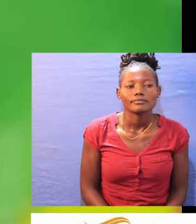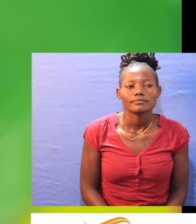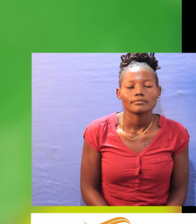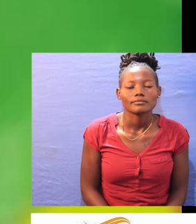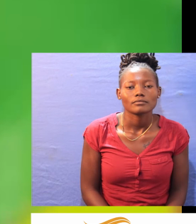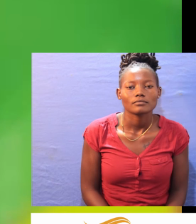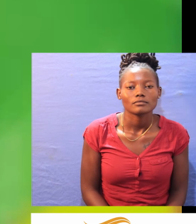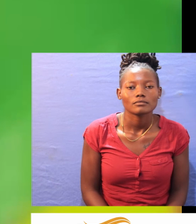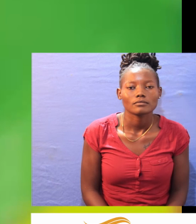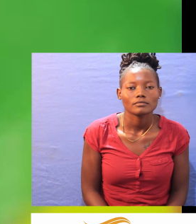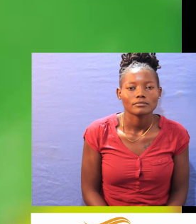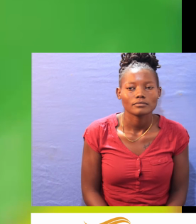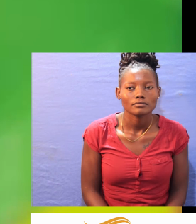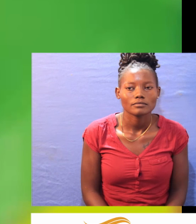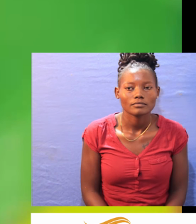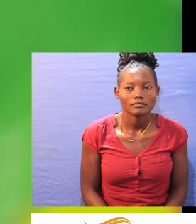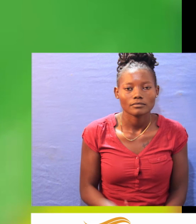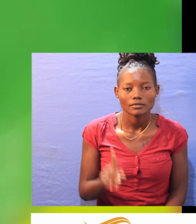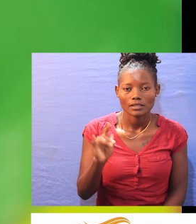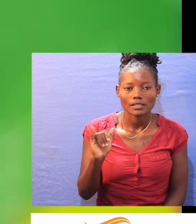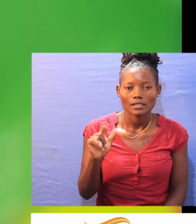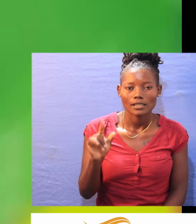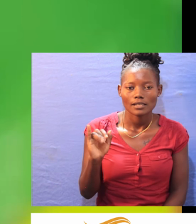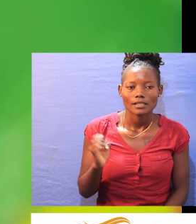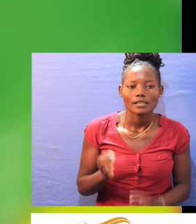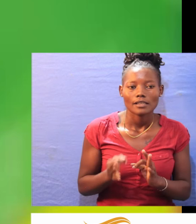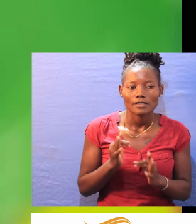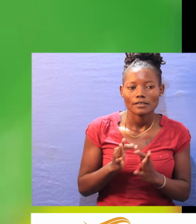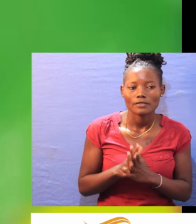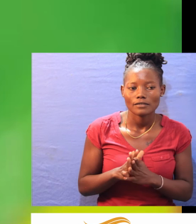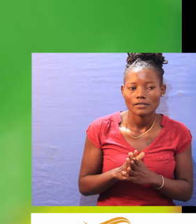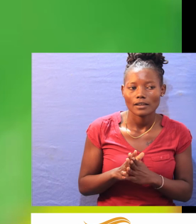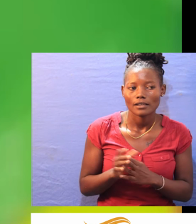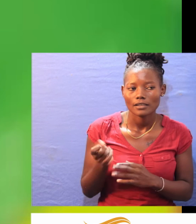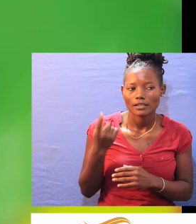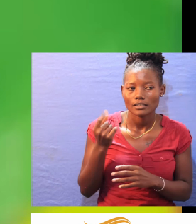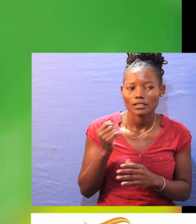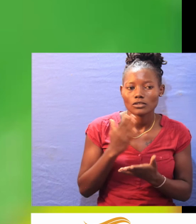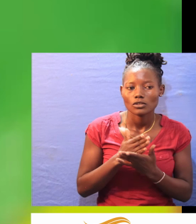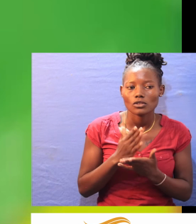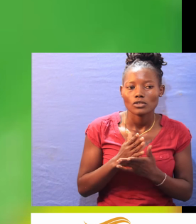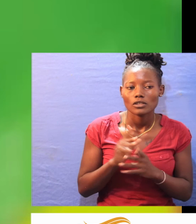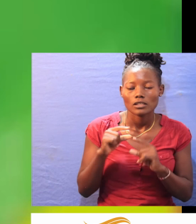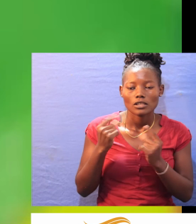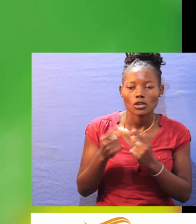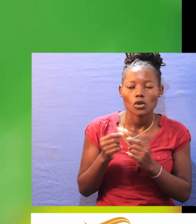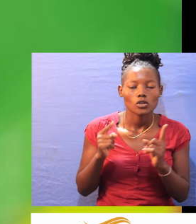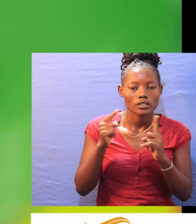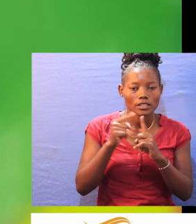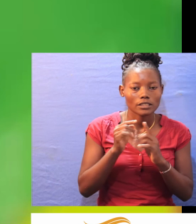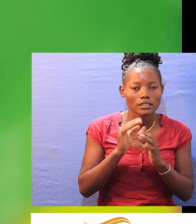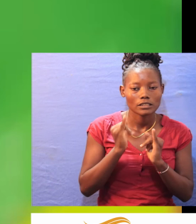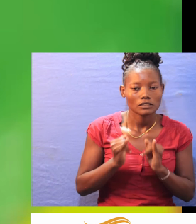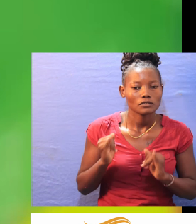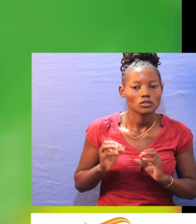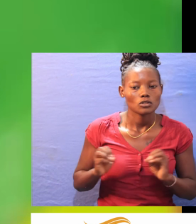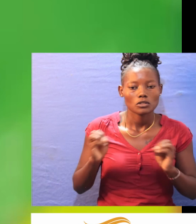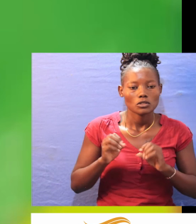So, Kyle, if I get you correctly, goal setting is not an individual thing; it's a collective